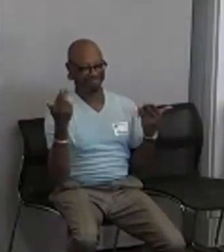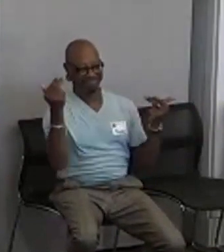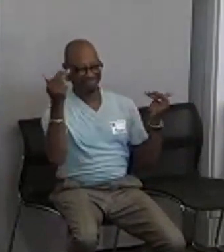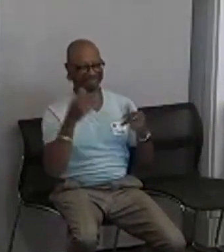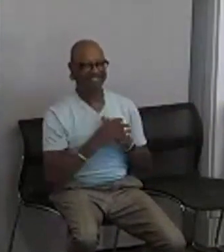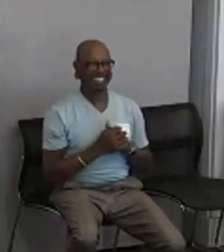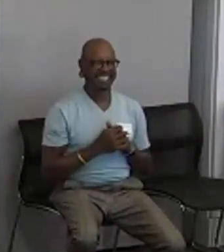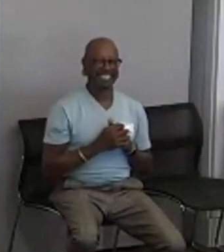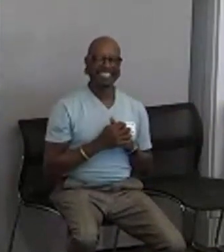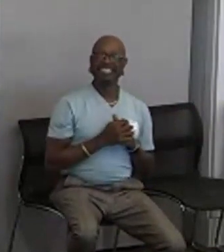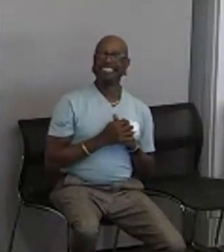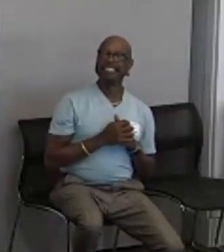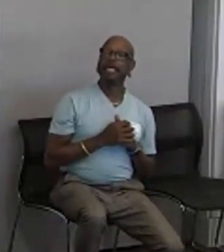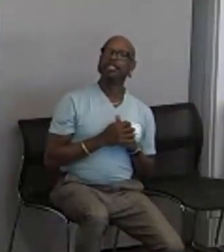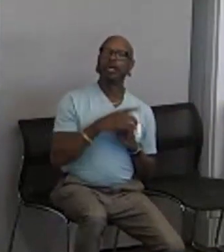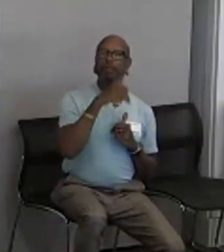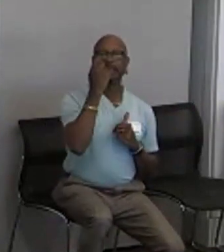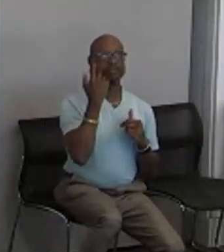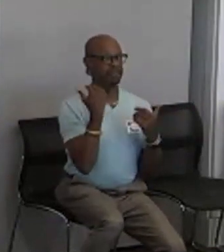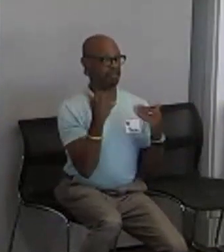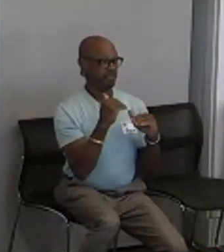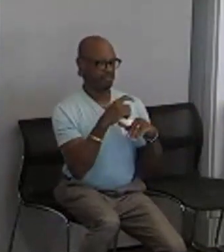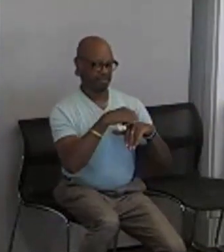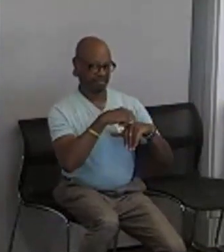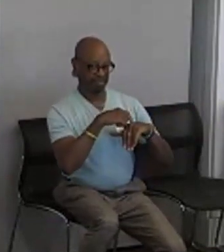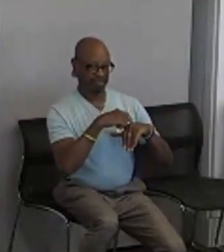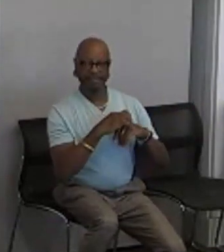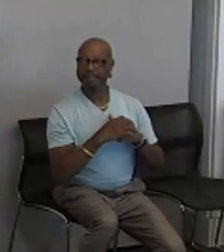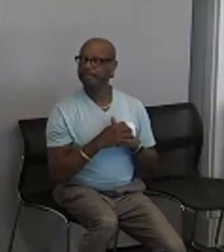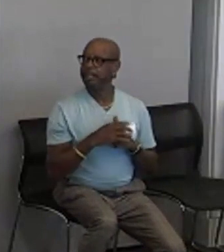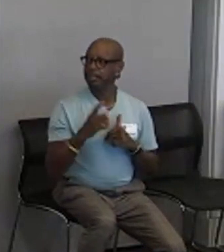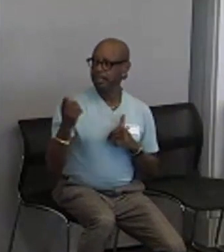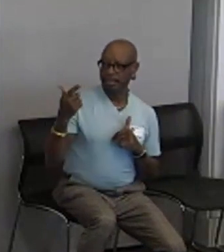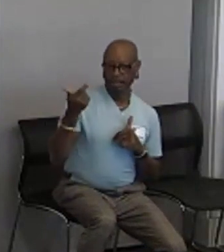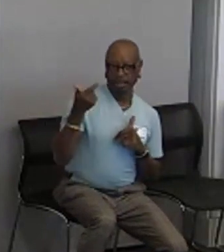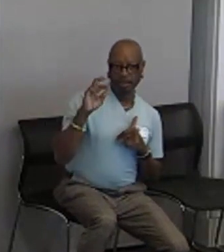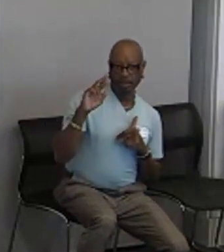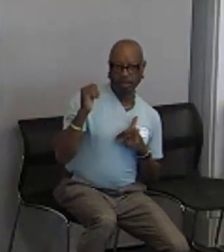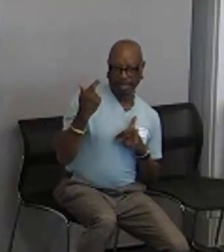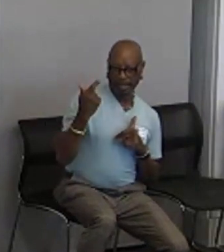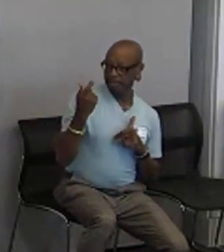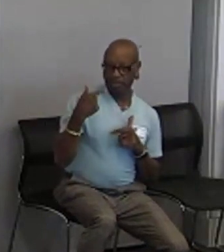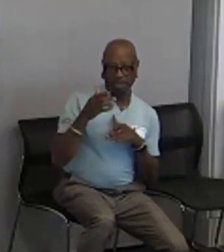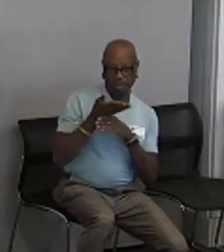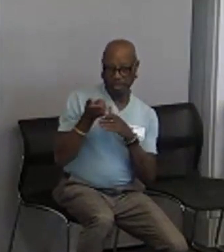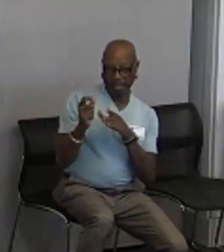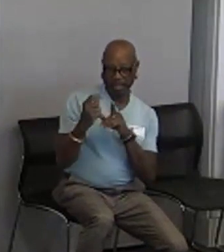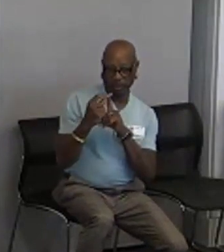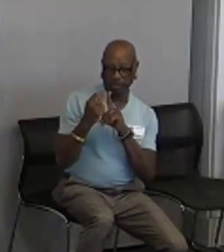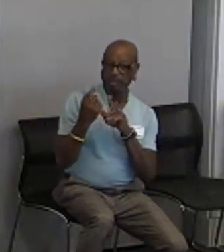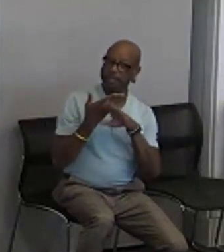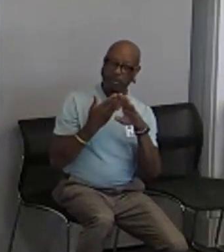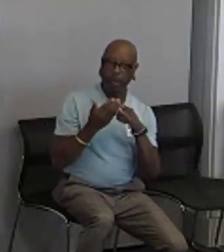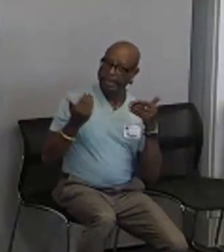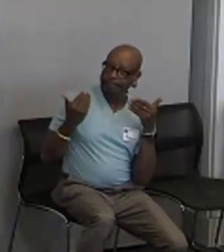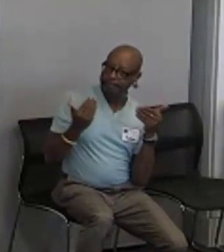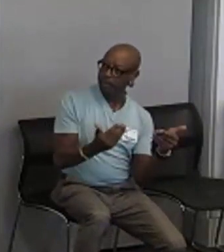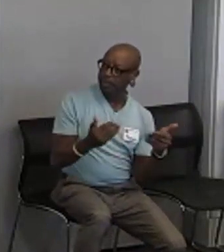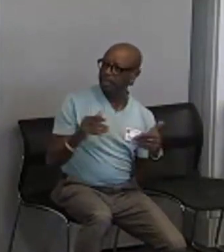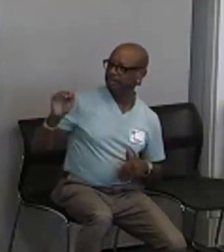So in the interest of time, Greg, did you want to say any words before I sort of plummet boldly forward